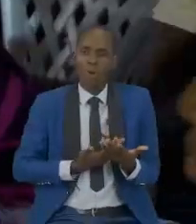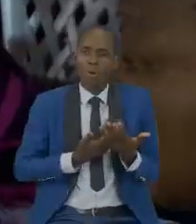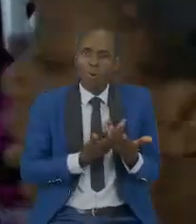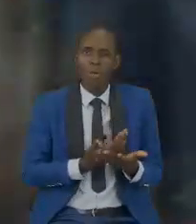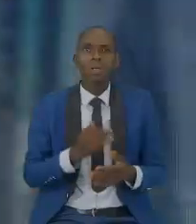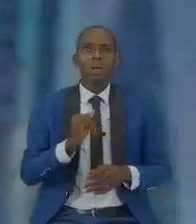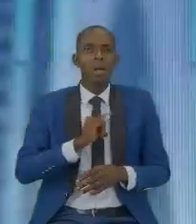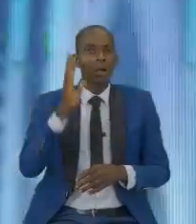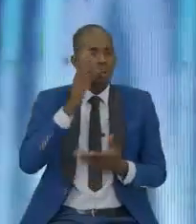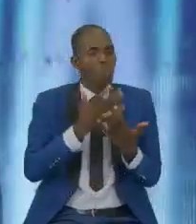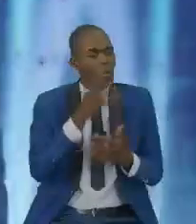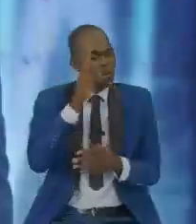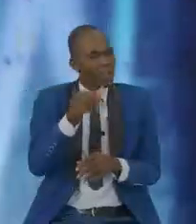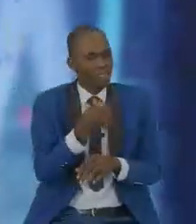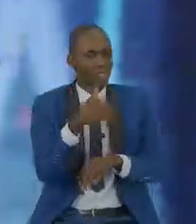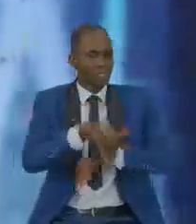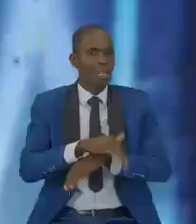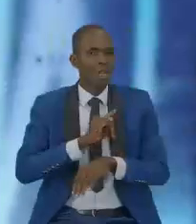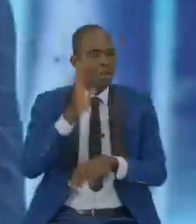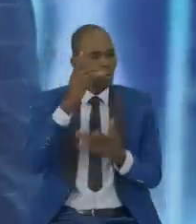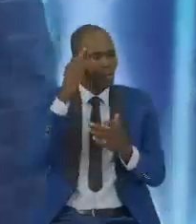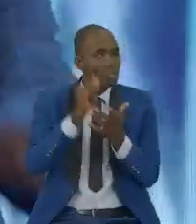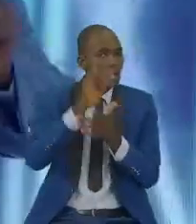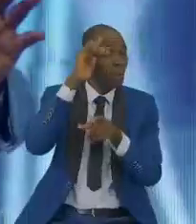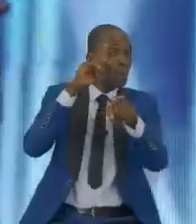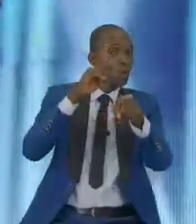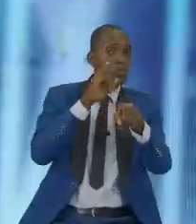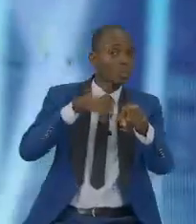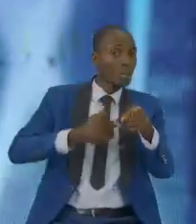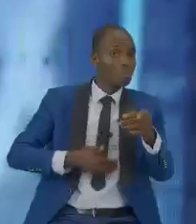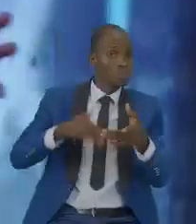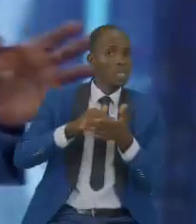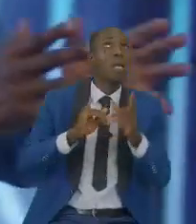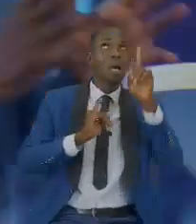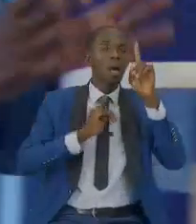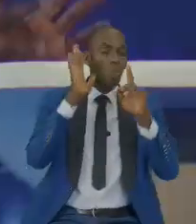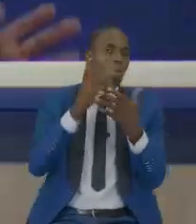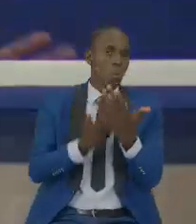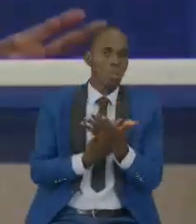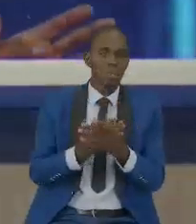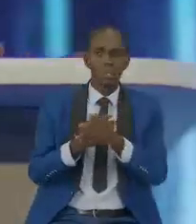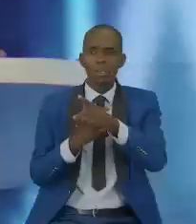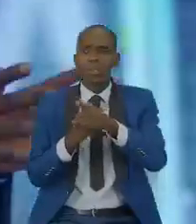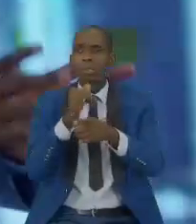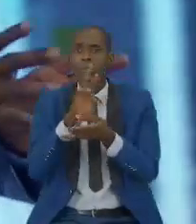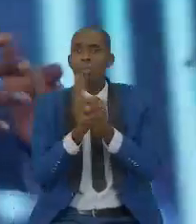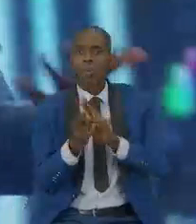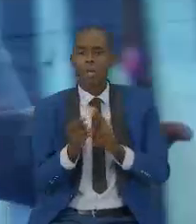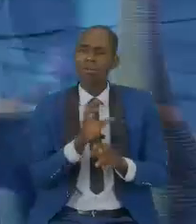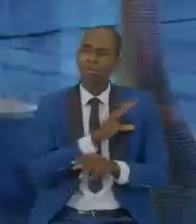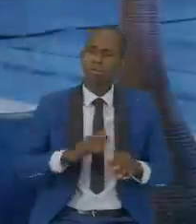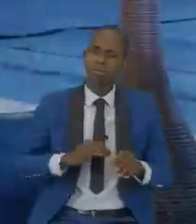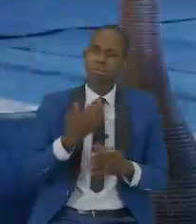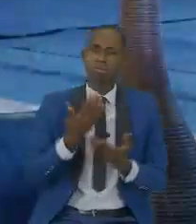I'll wait for another night. I'll wait for that boy. I'll wait for that girl. I'll wait for that man. I'll wait for that woman. It's